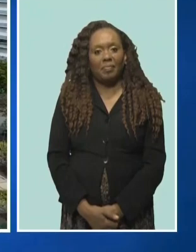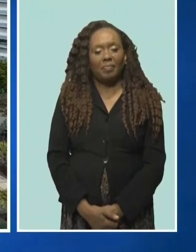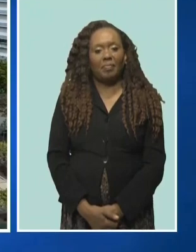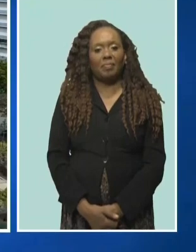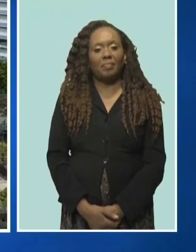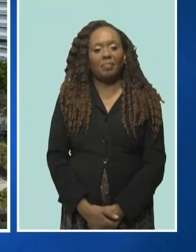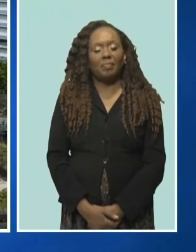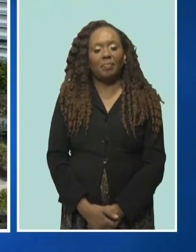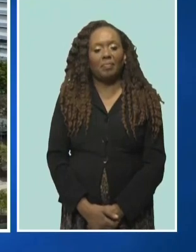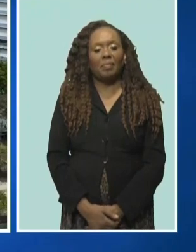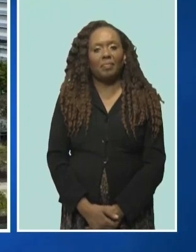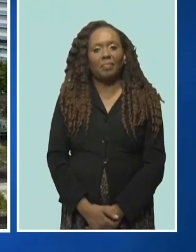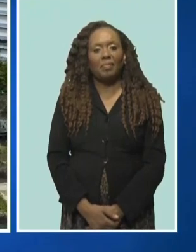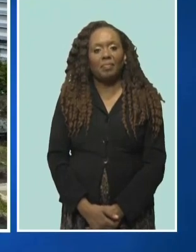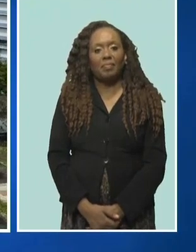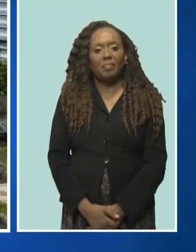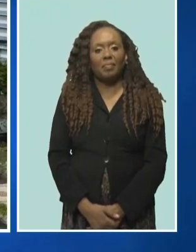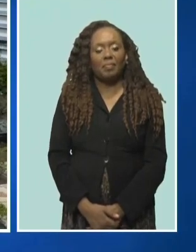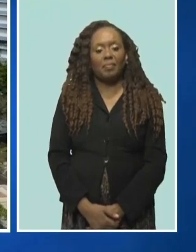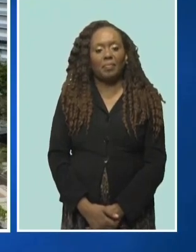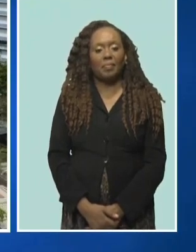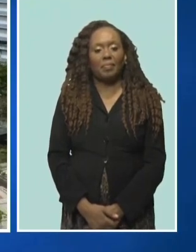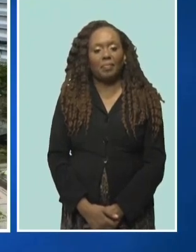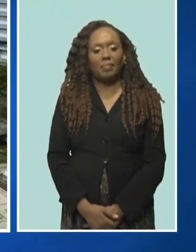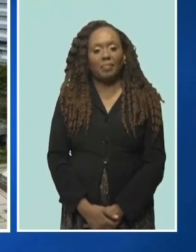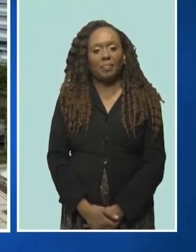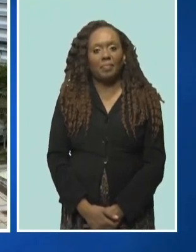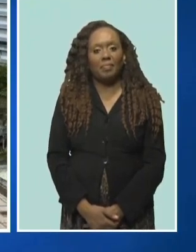It is the air I